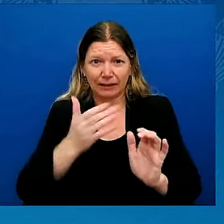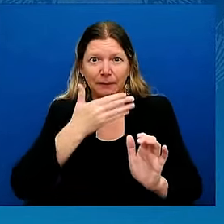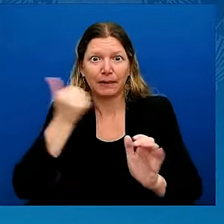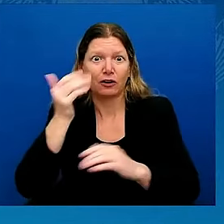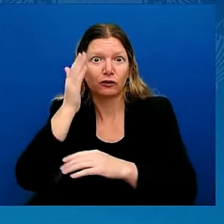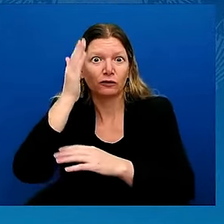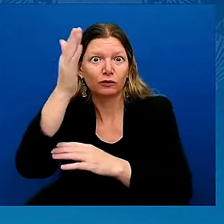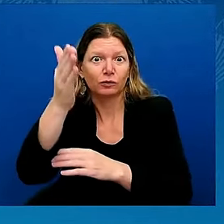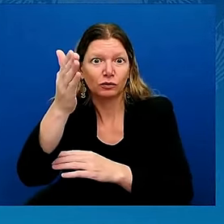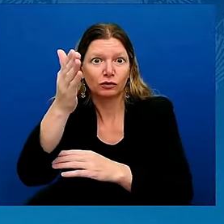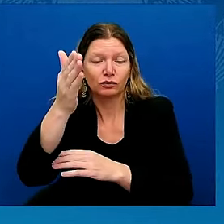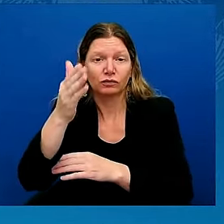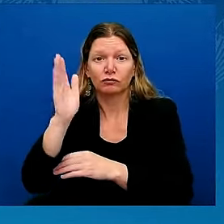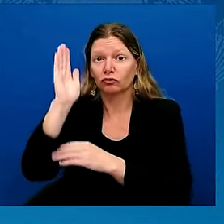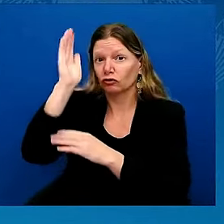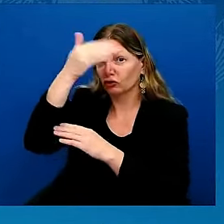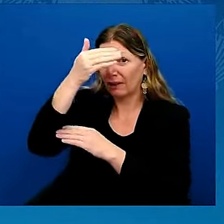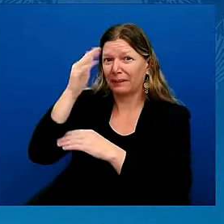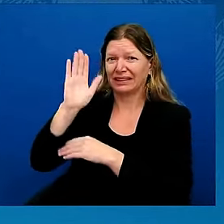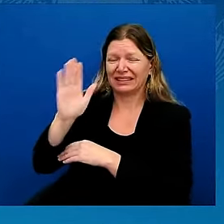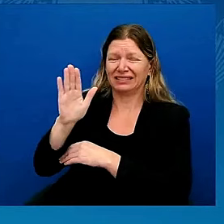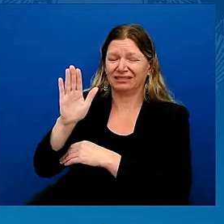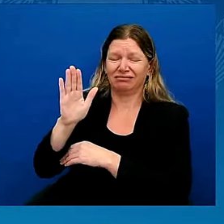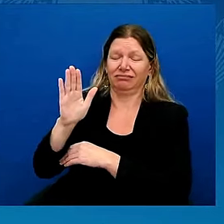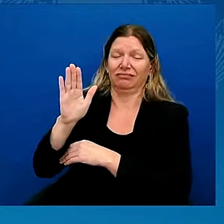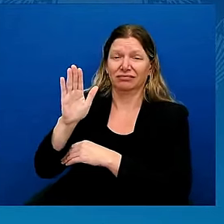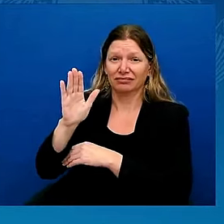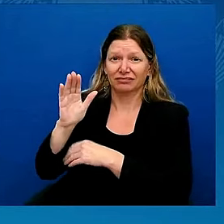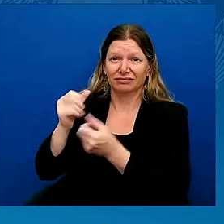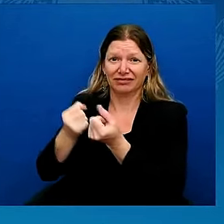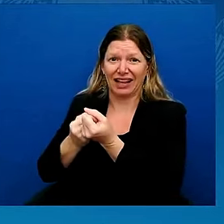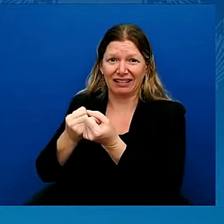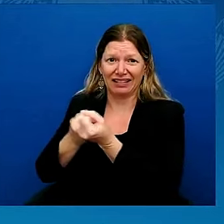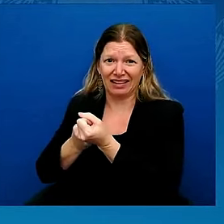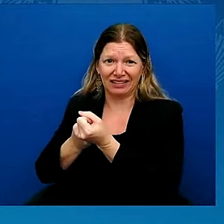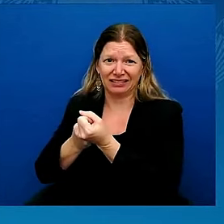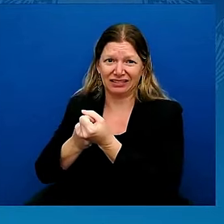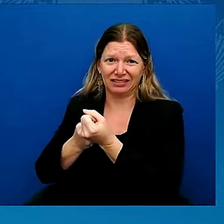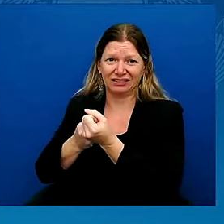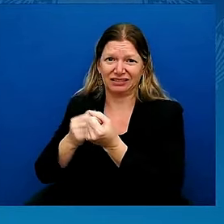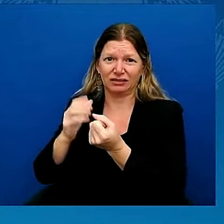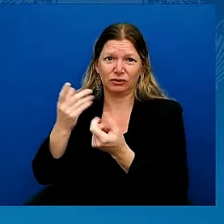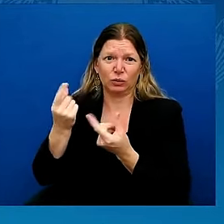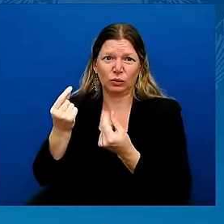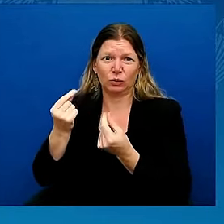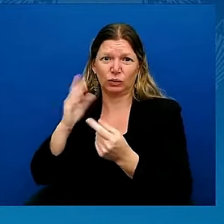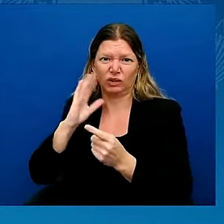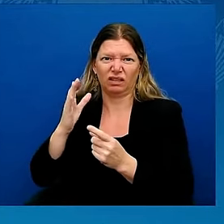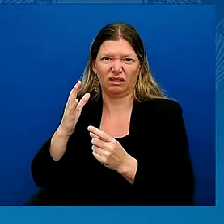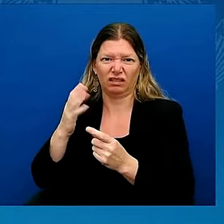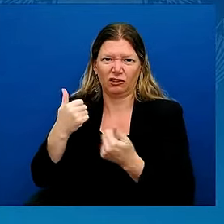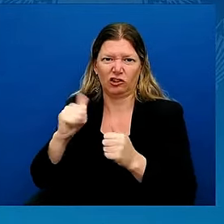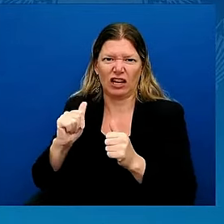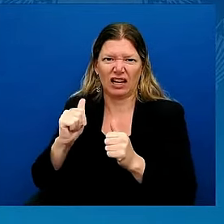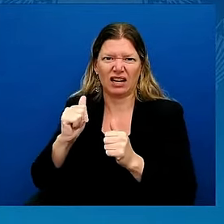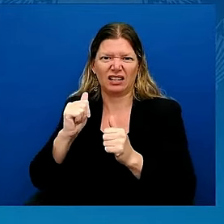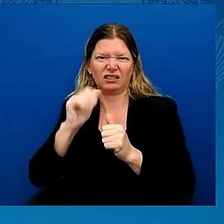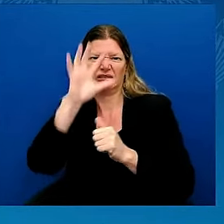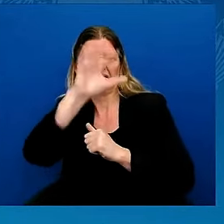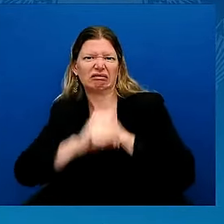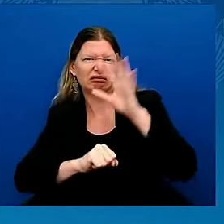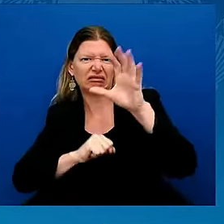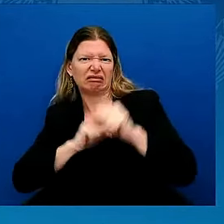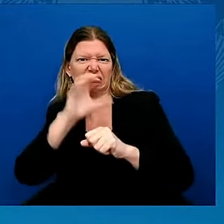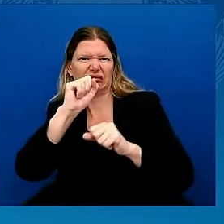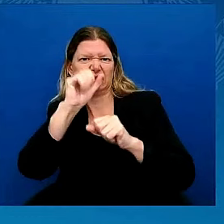pull us backward. We all remember what they did to tear families apart. And now they have pledged to carry out